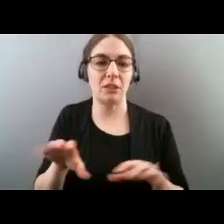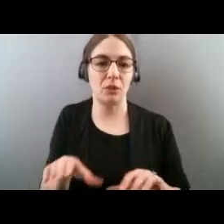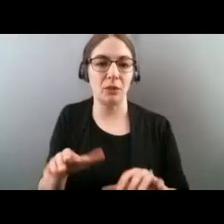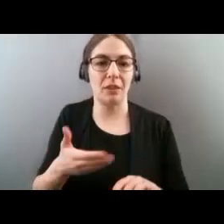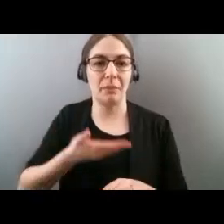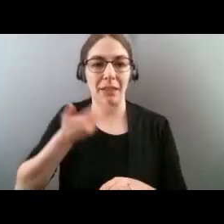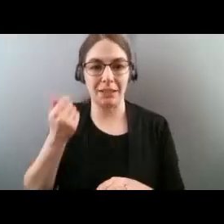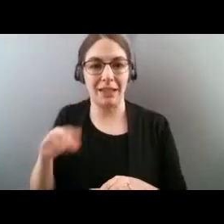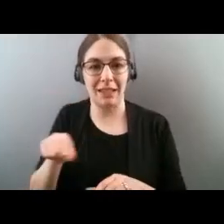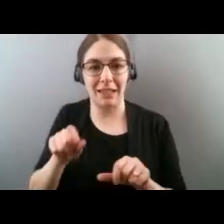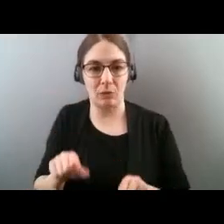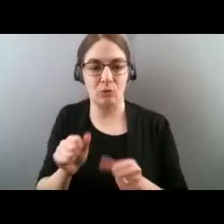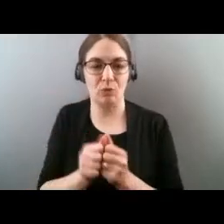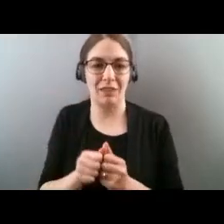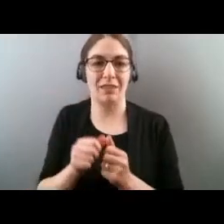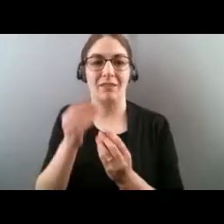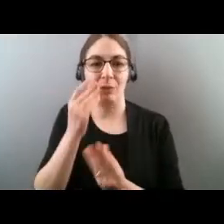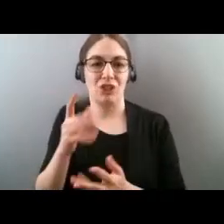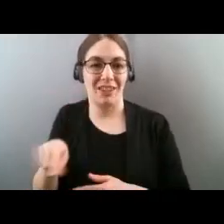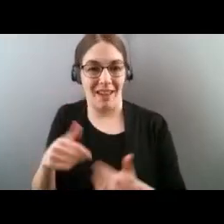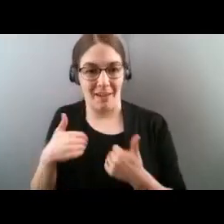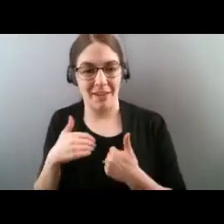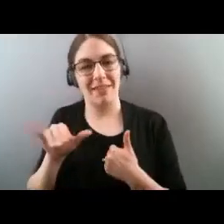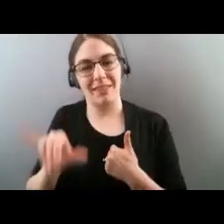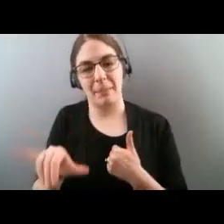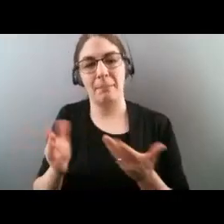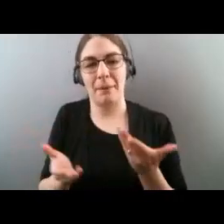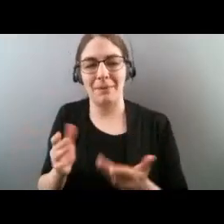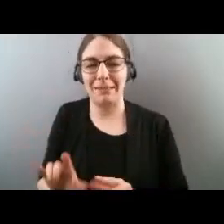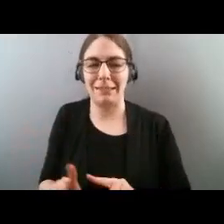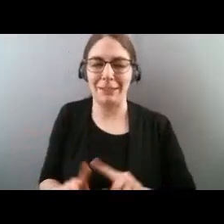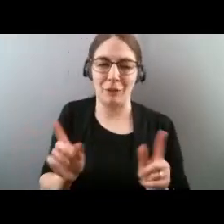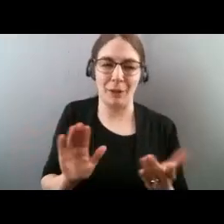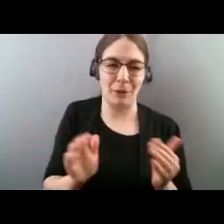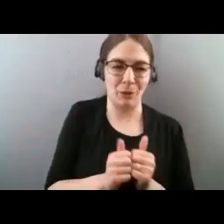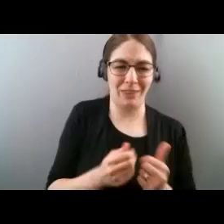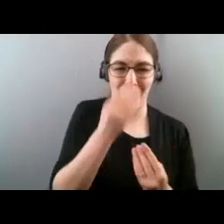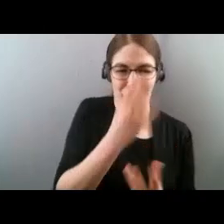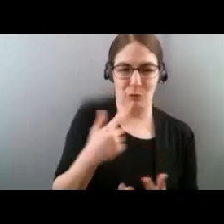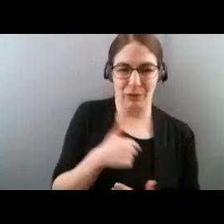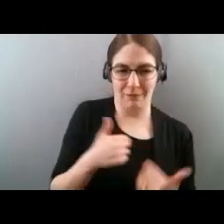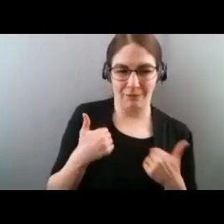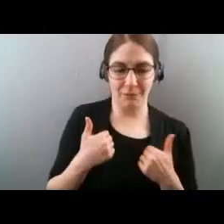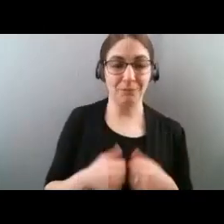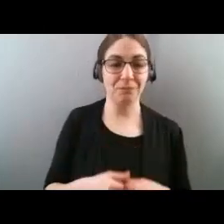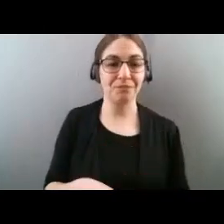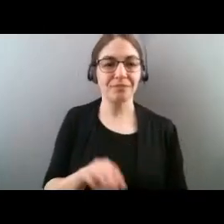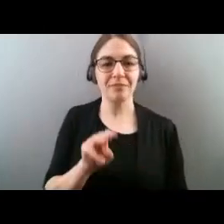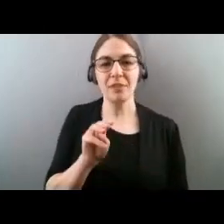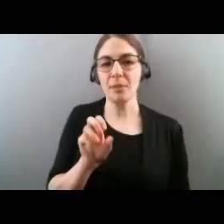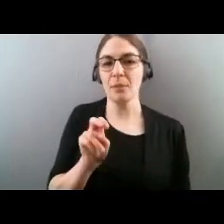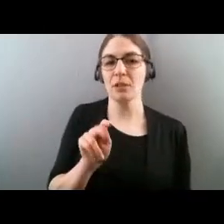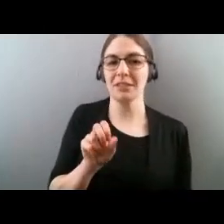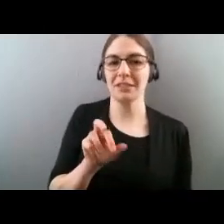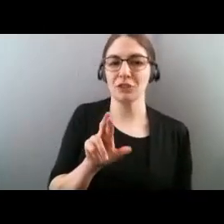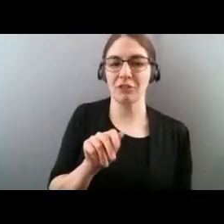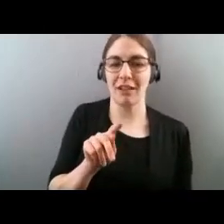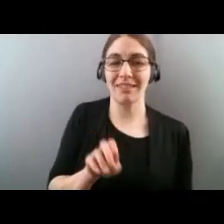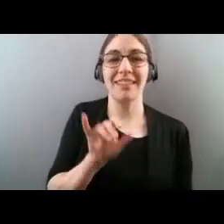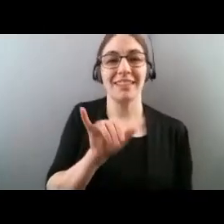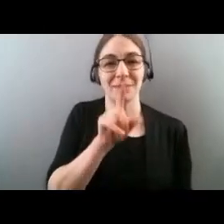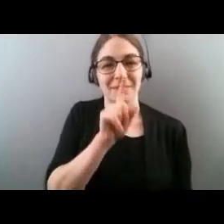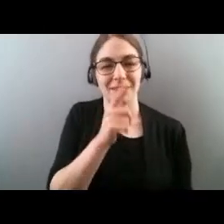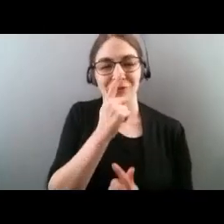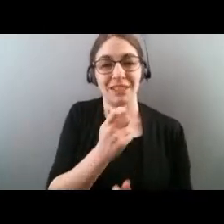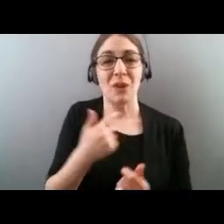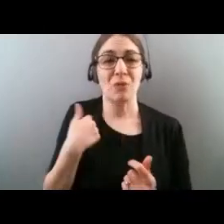that we have. Yeah, that's a very, very interesting, because we try to put all the information